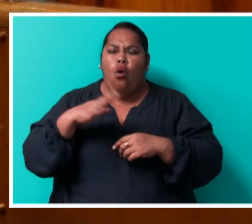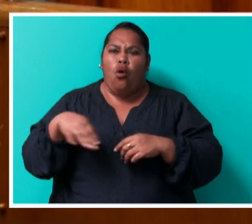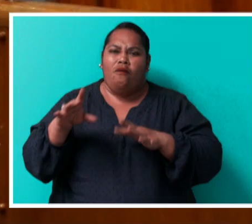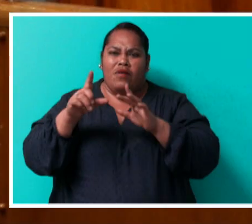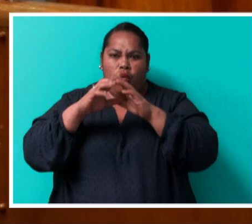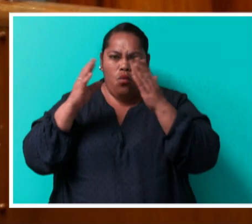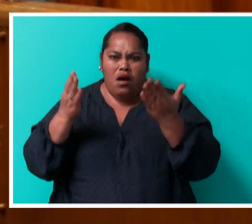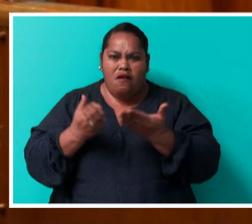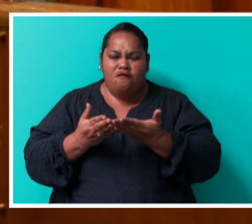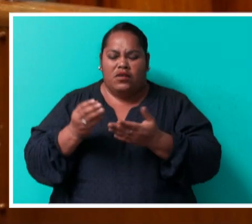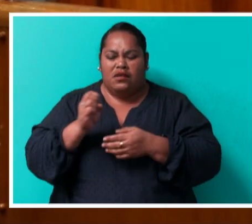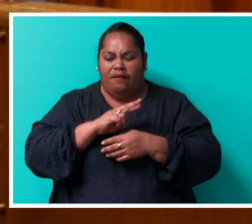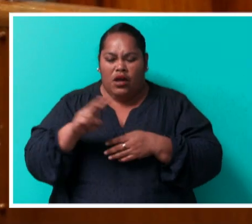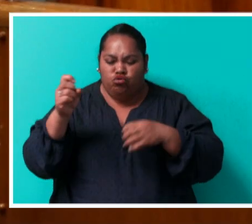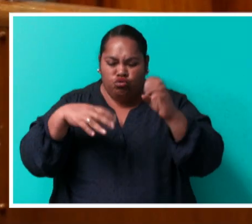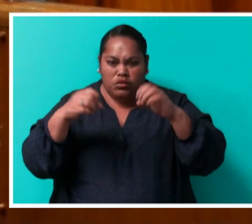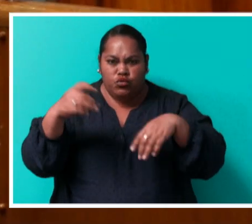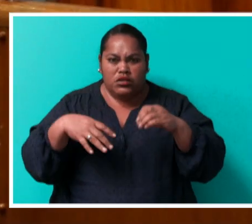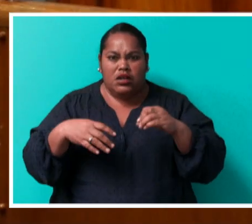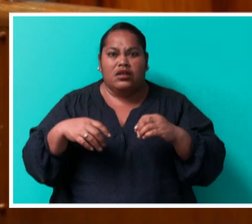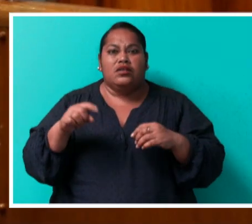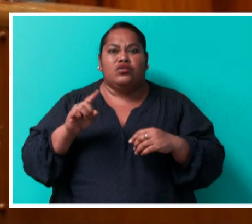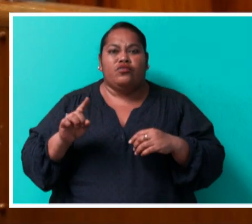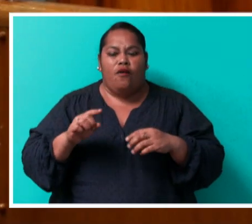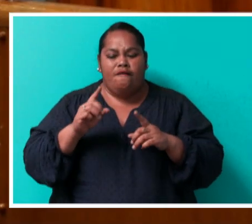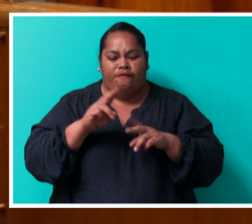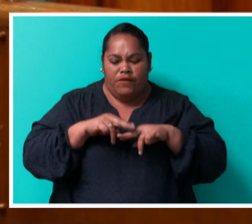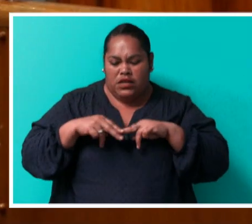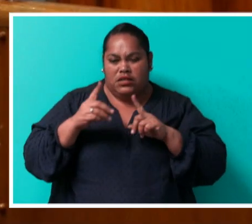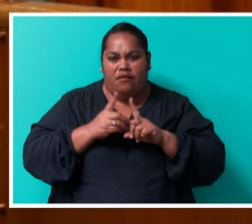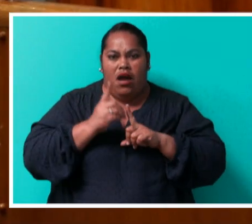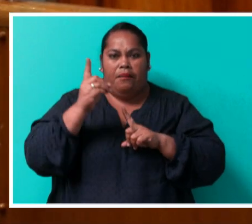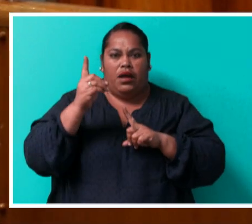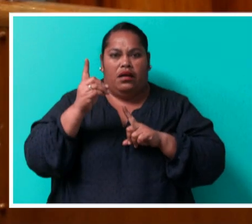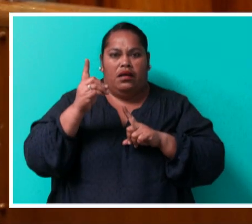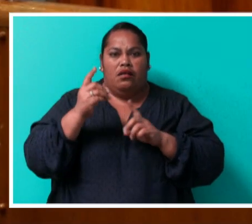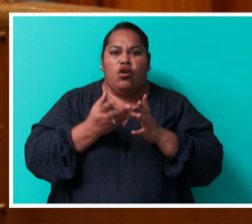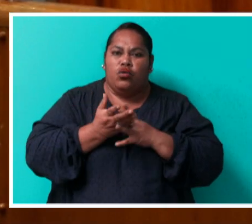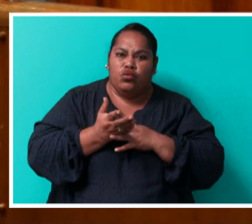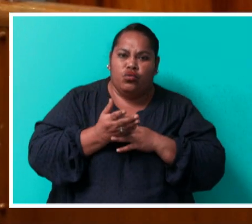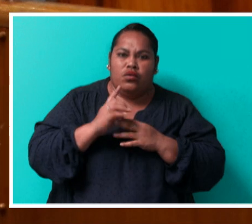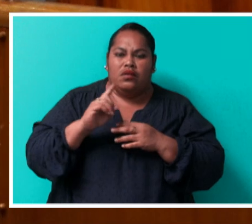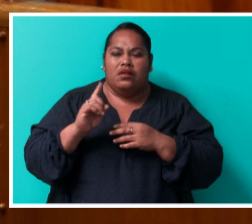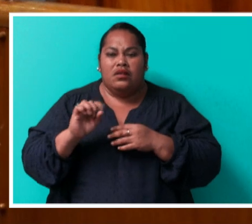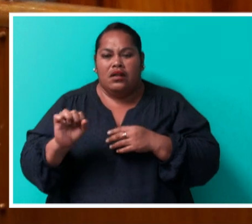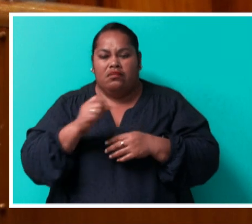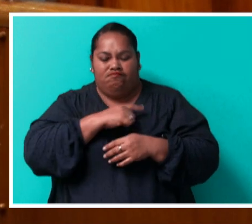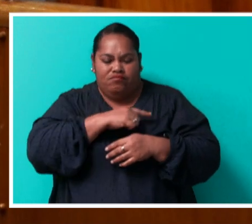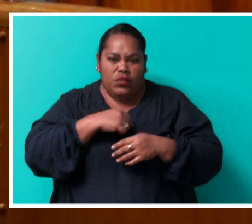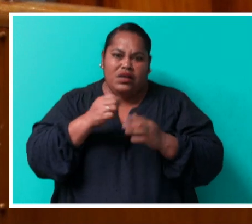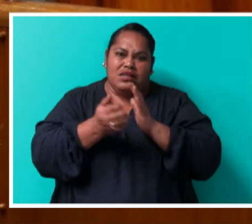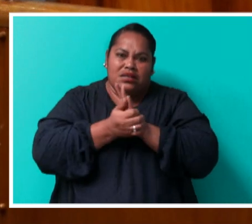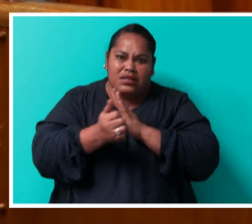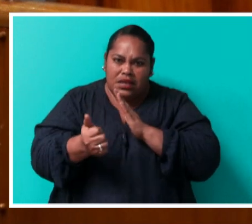their valuable contributions to Fiji's development through their remittances, skills acquired